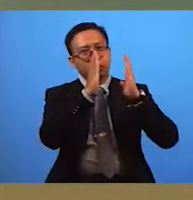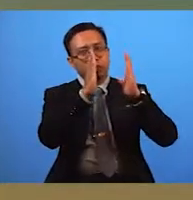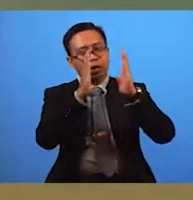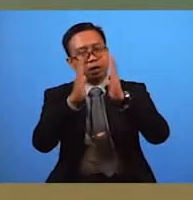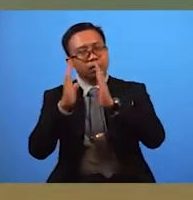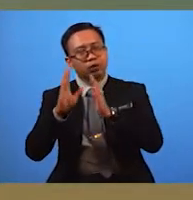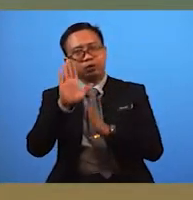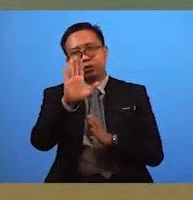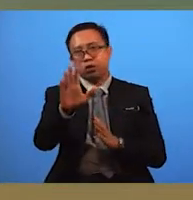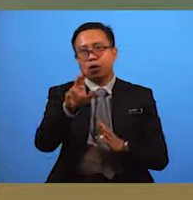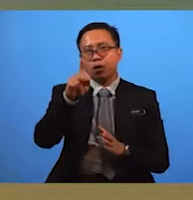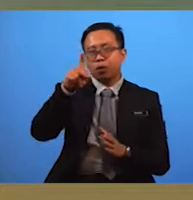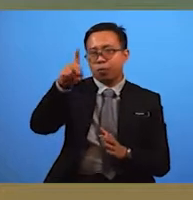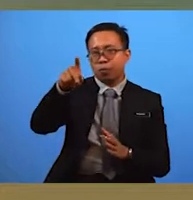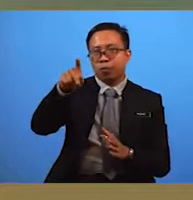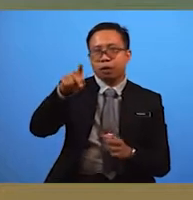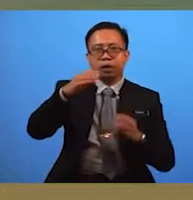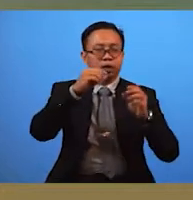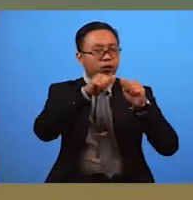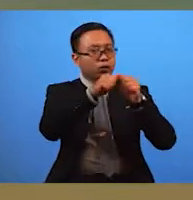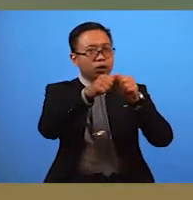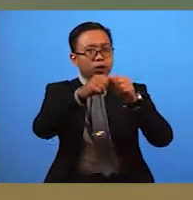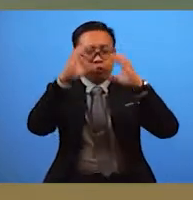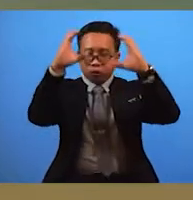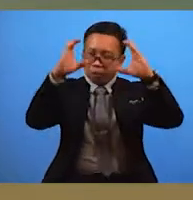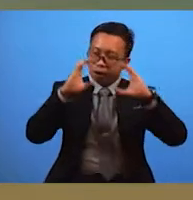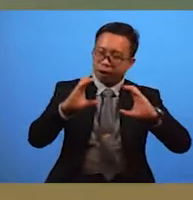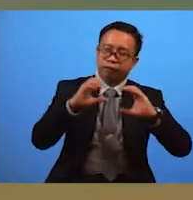organize your points according to the paragraphs.